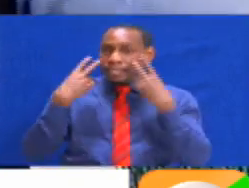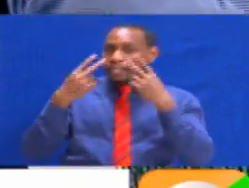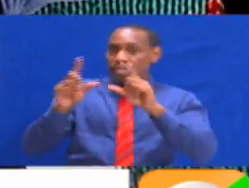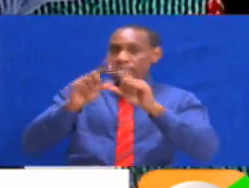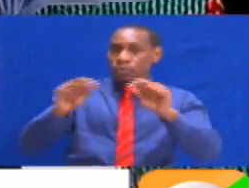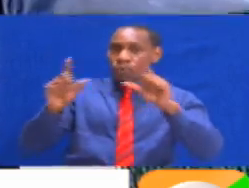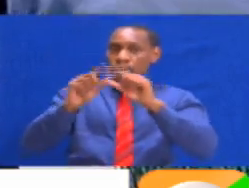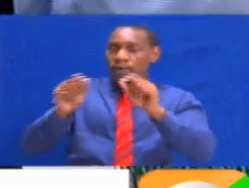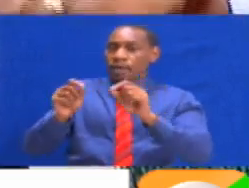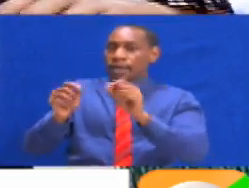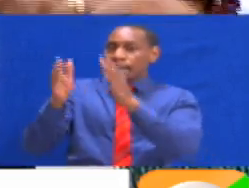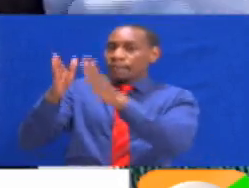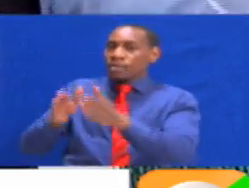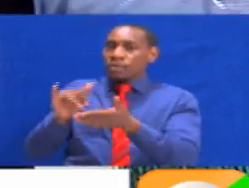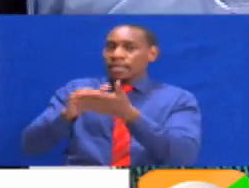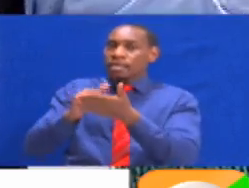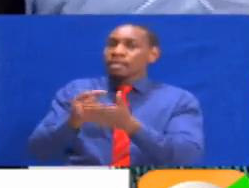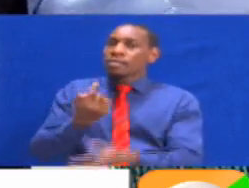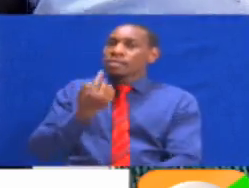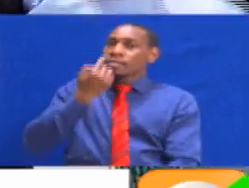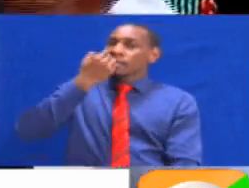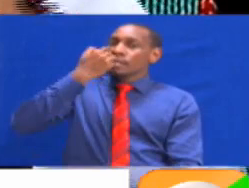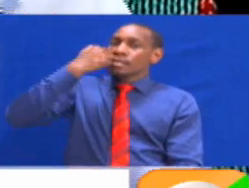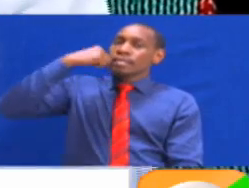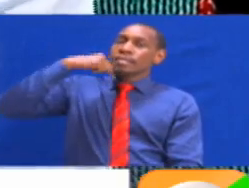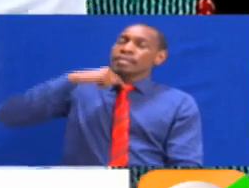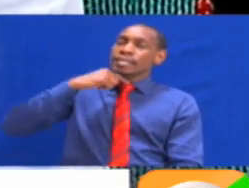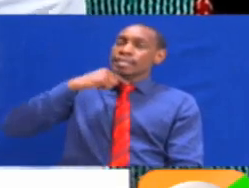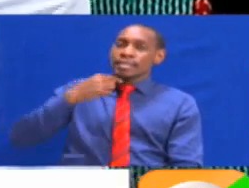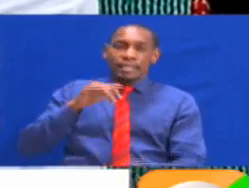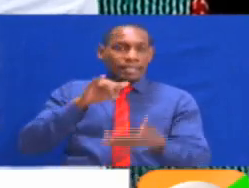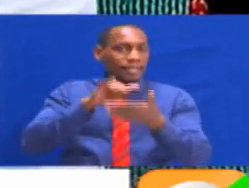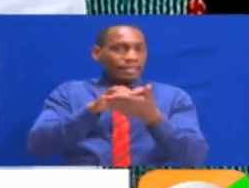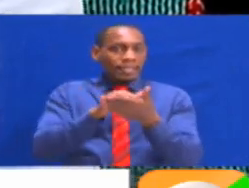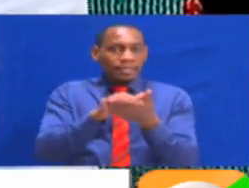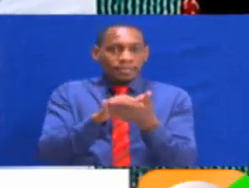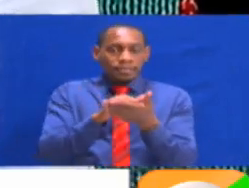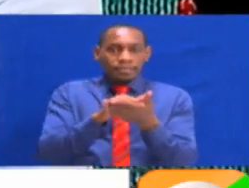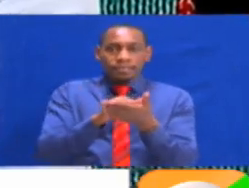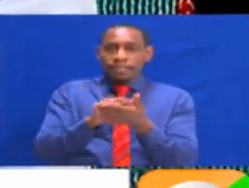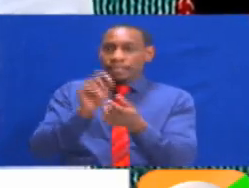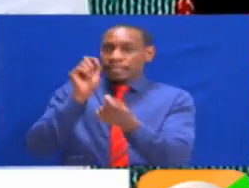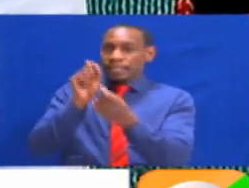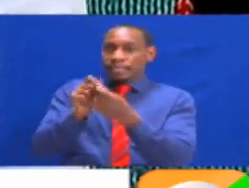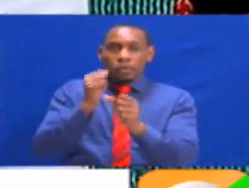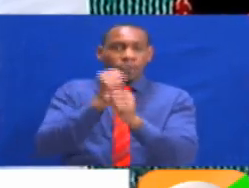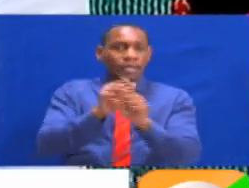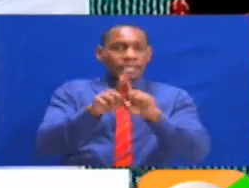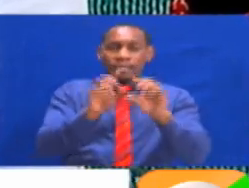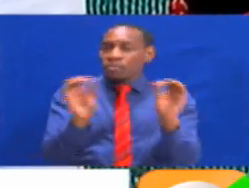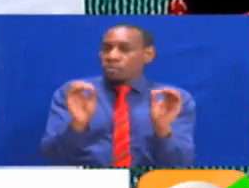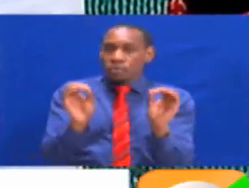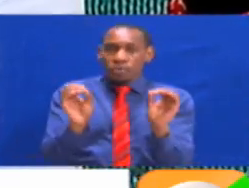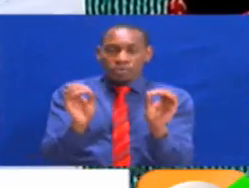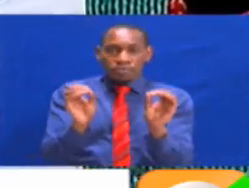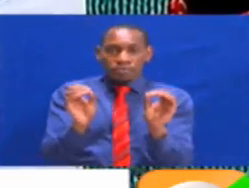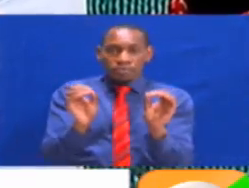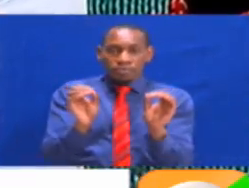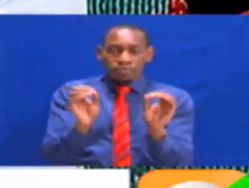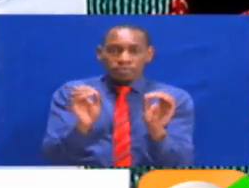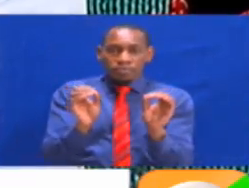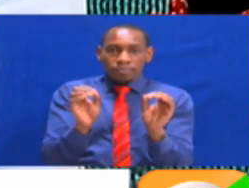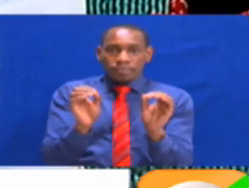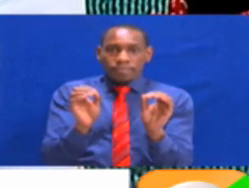about, kuingiza kidole mbaka kwa ubongo wangu, it doesn't, we've taken the test and it doesn't work that way. No, it doesn't. It doesn't.